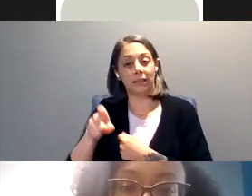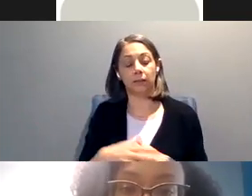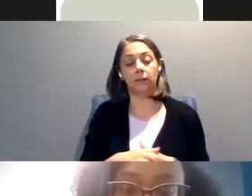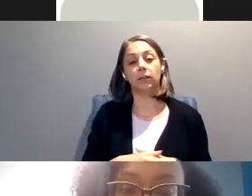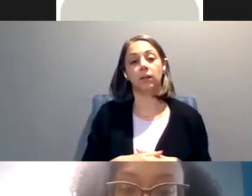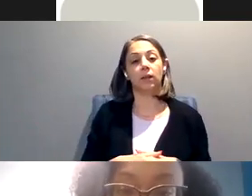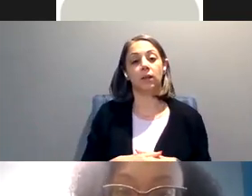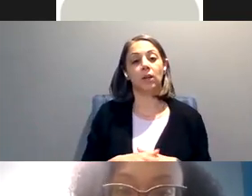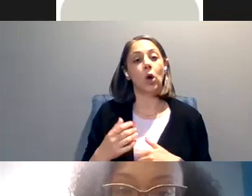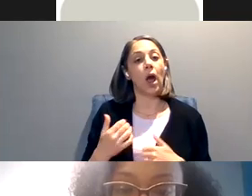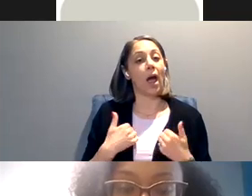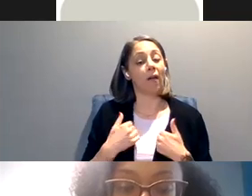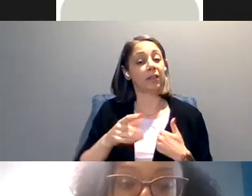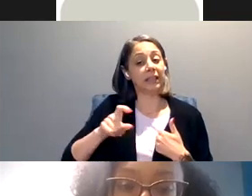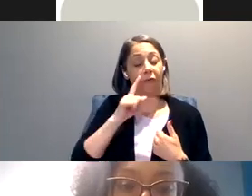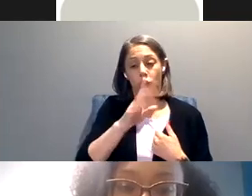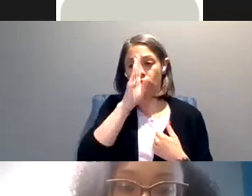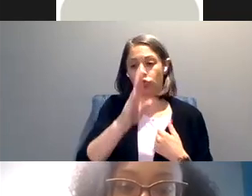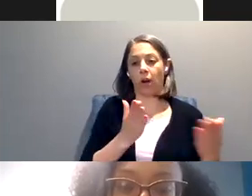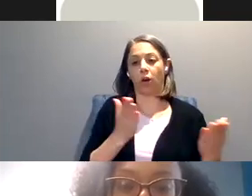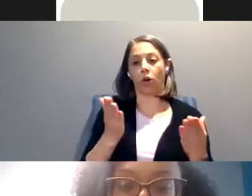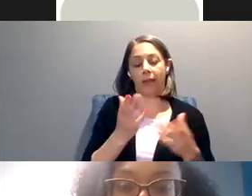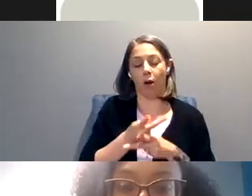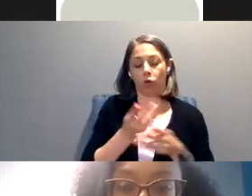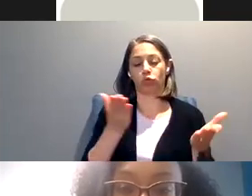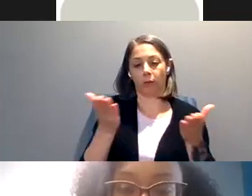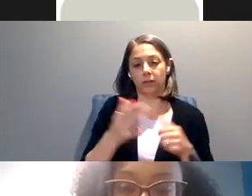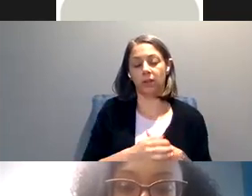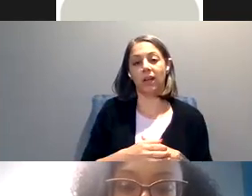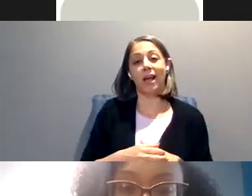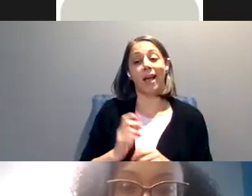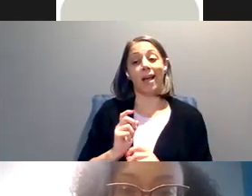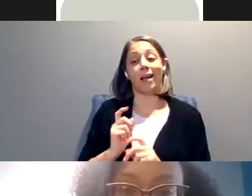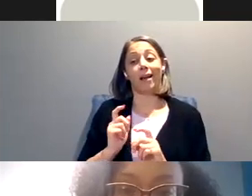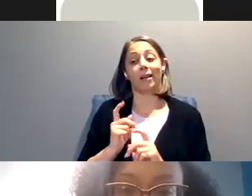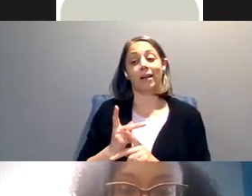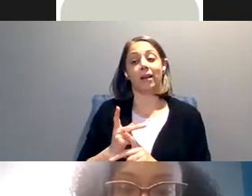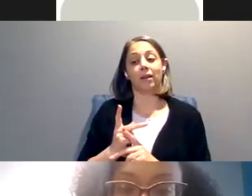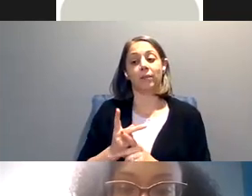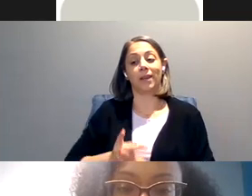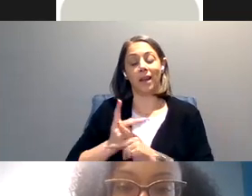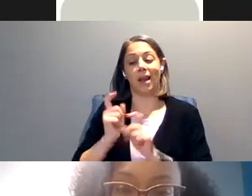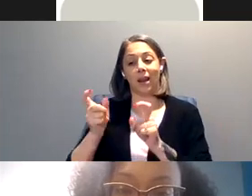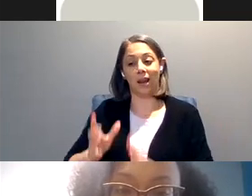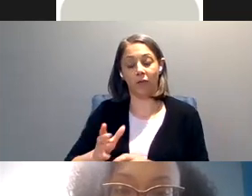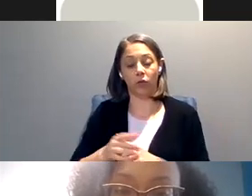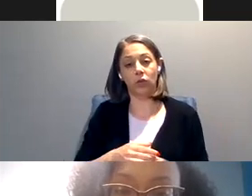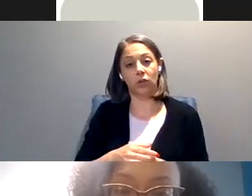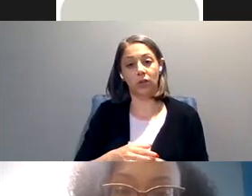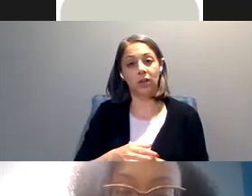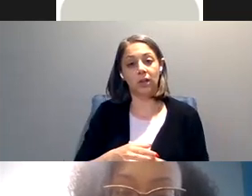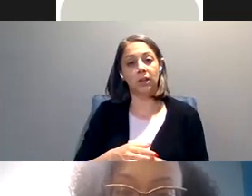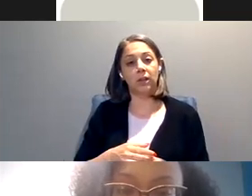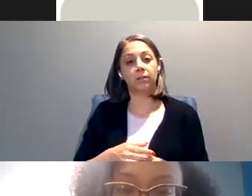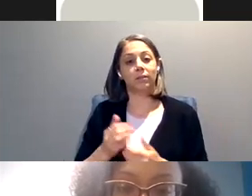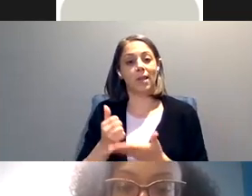need for direct care services and caregivers who have the skills and talents to meet our community